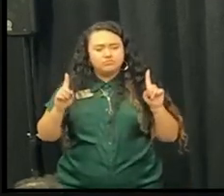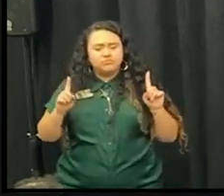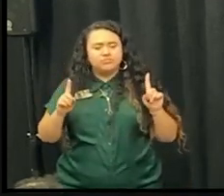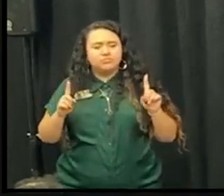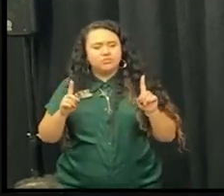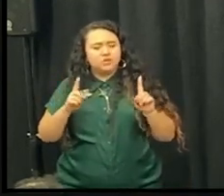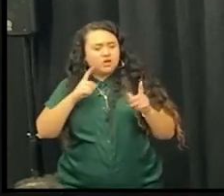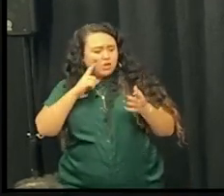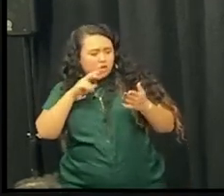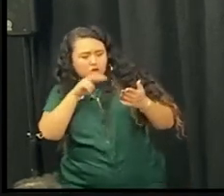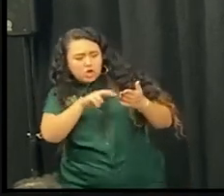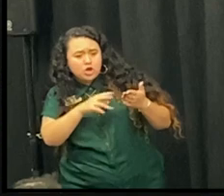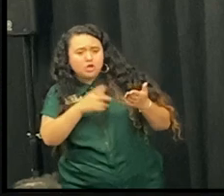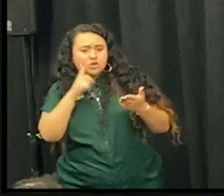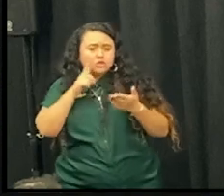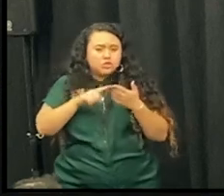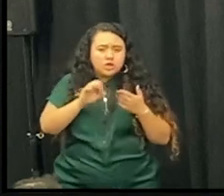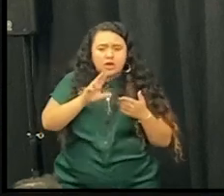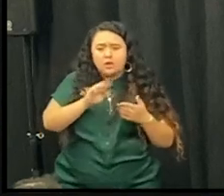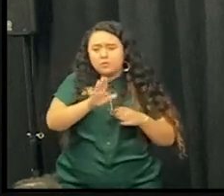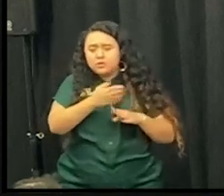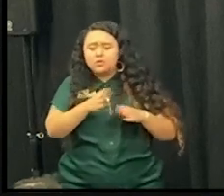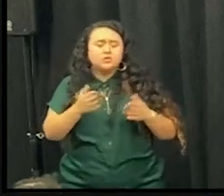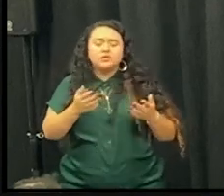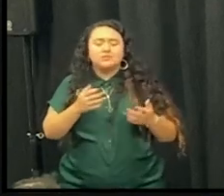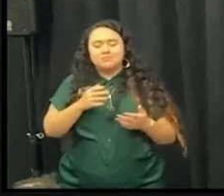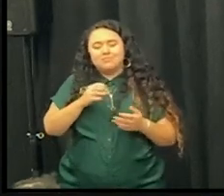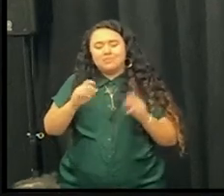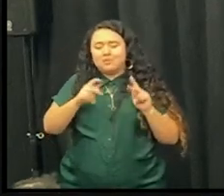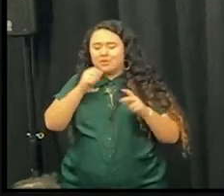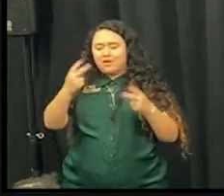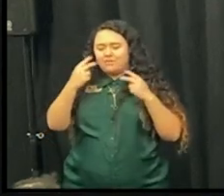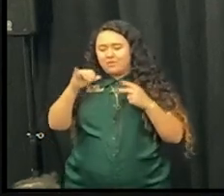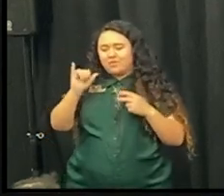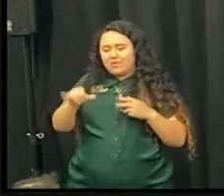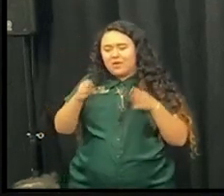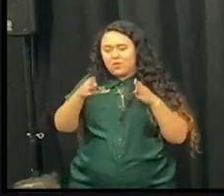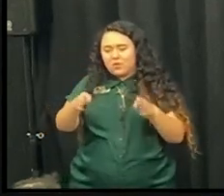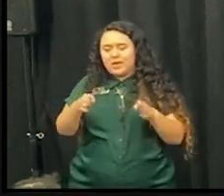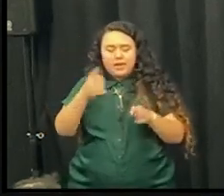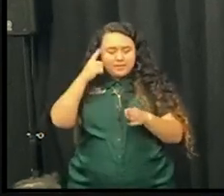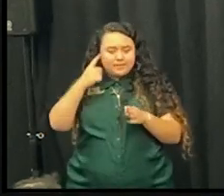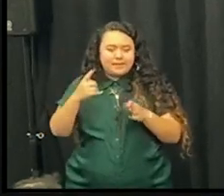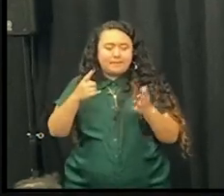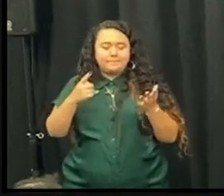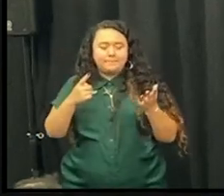worth checking out her music, you know. So I think that